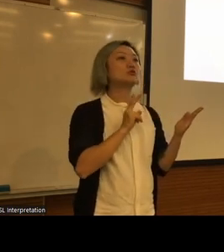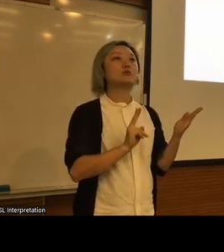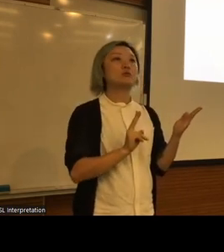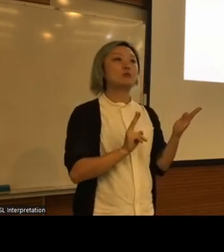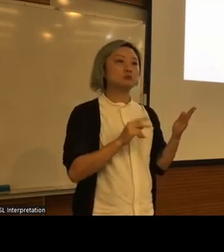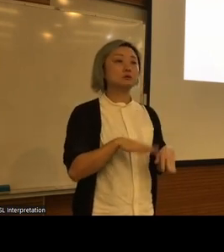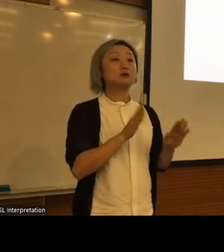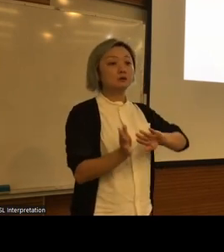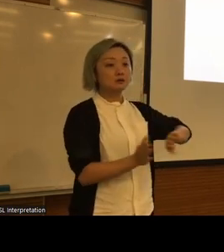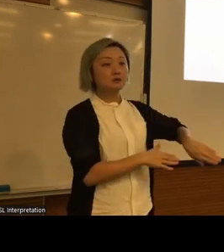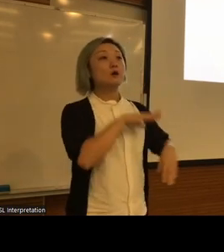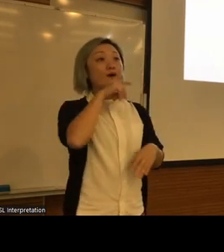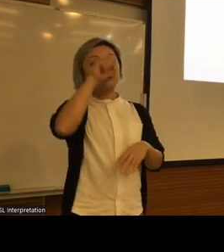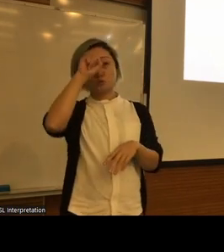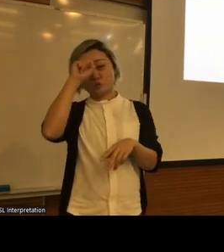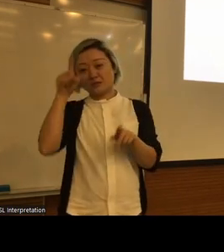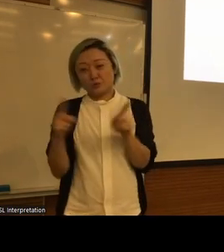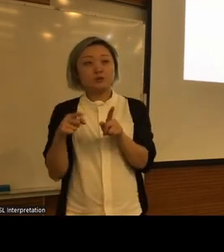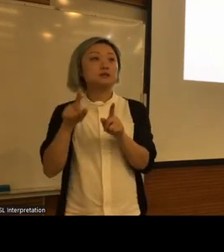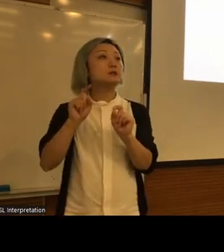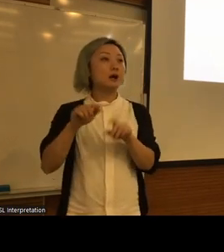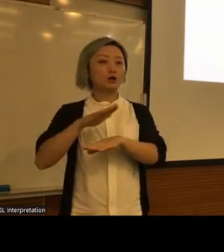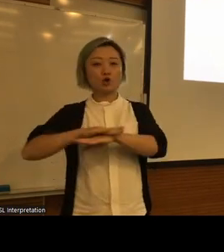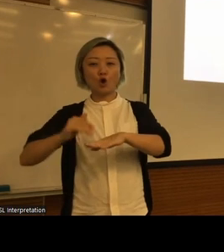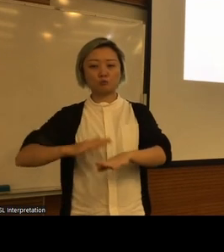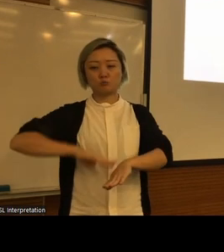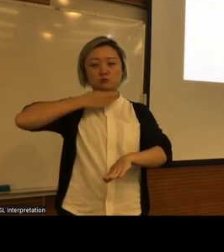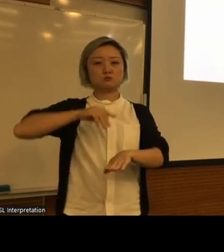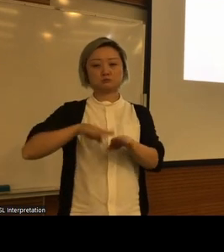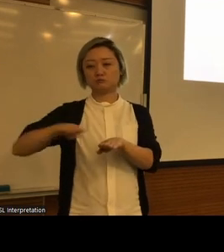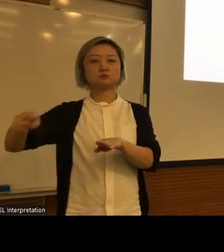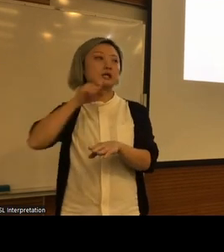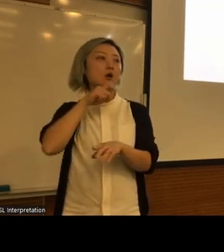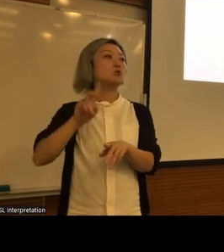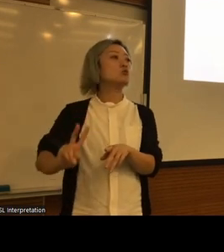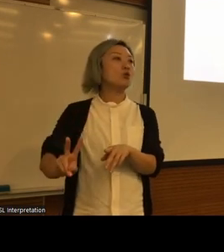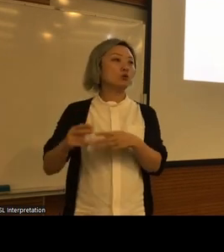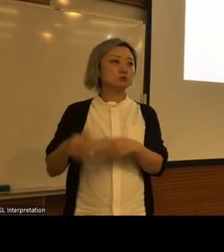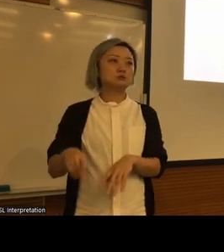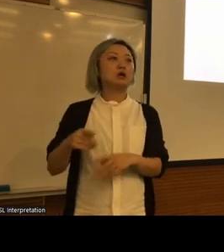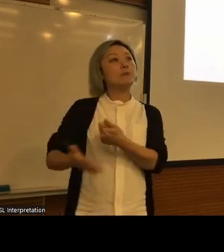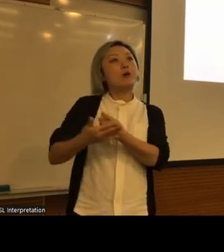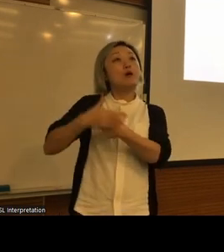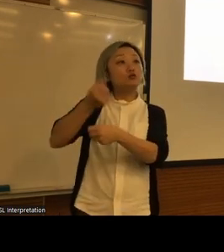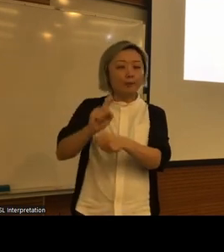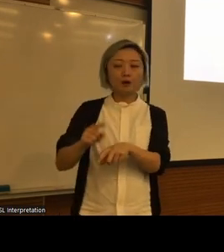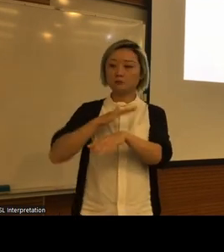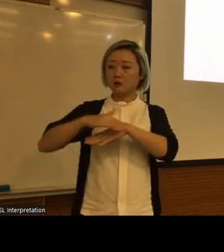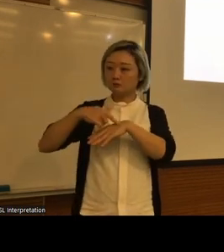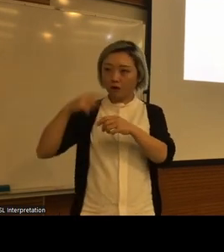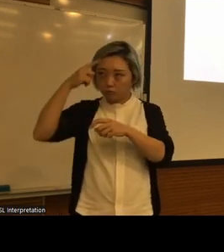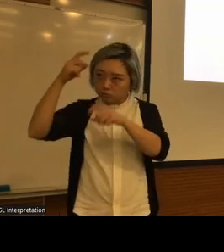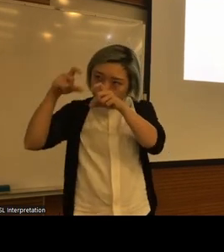Working memory has a very small storage capacity, and its operation requires